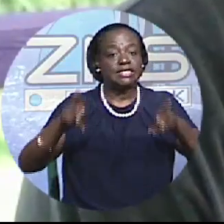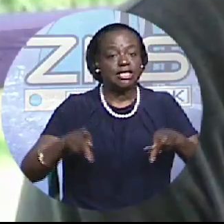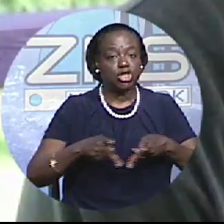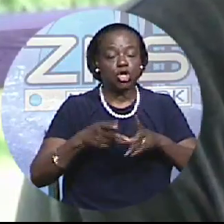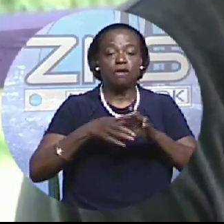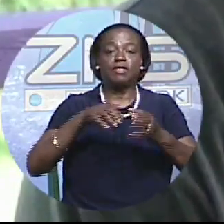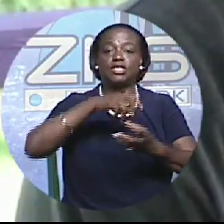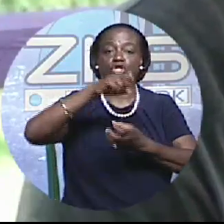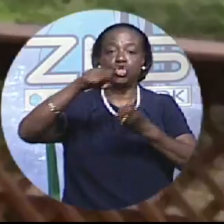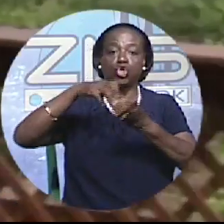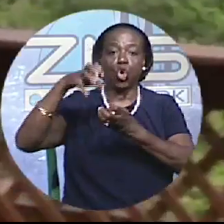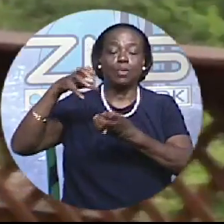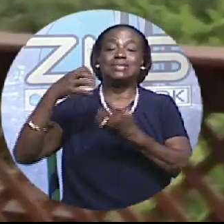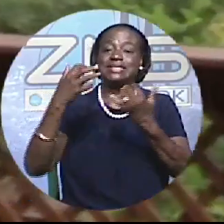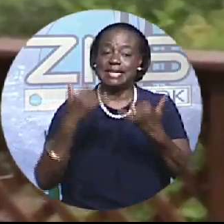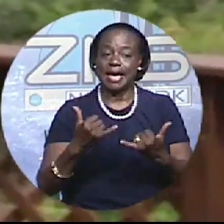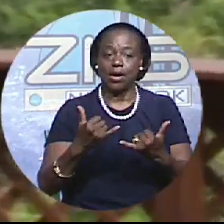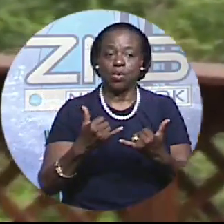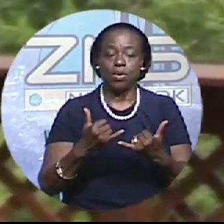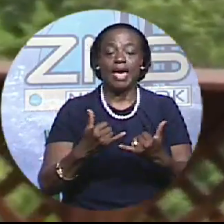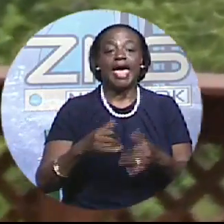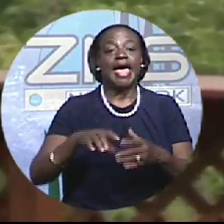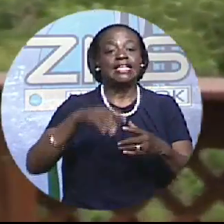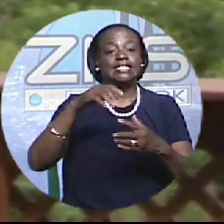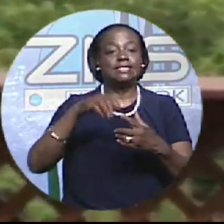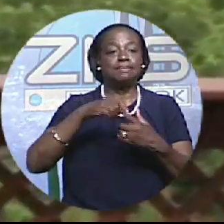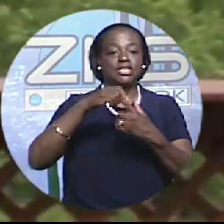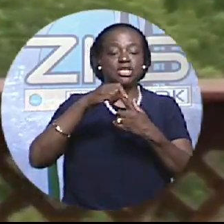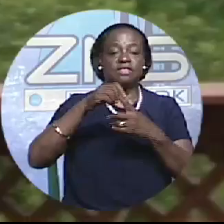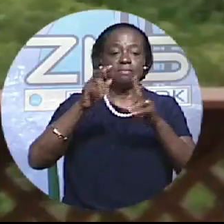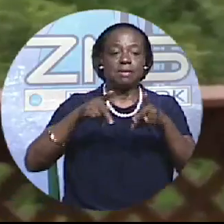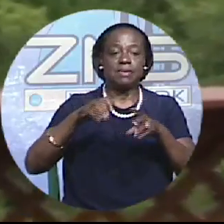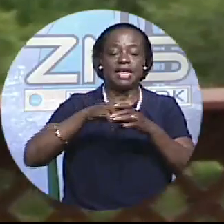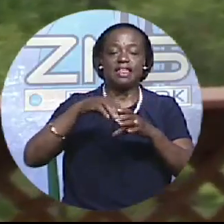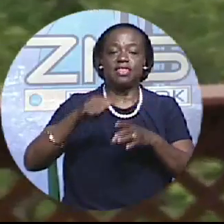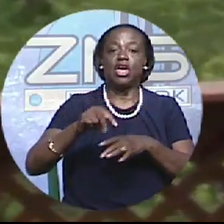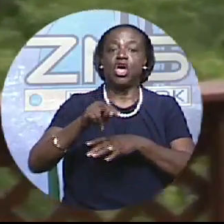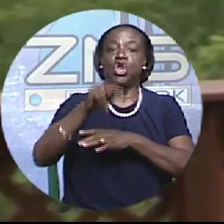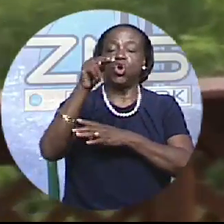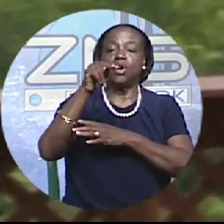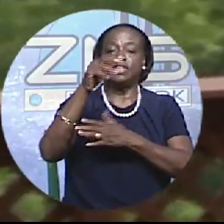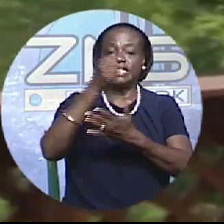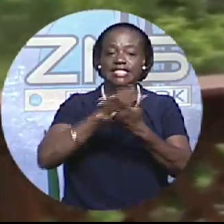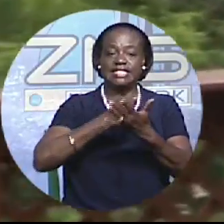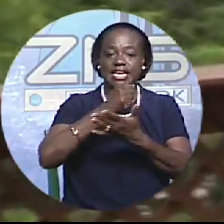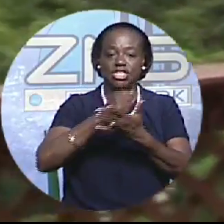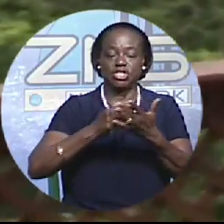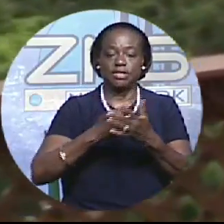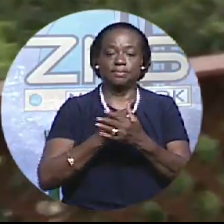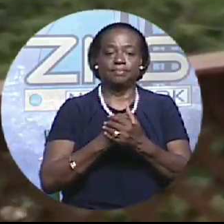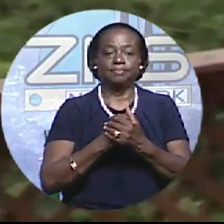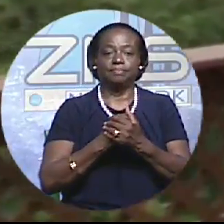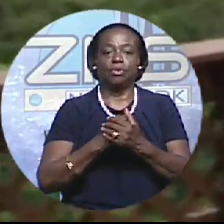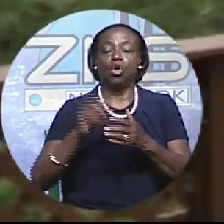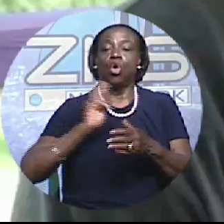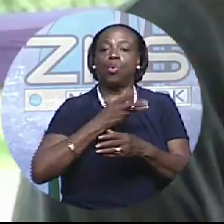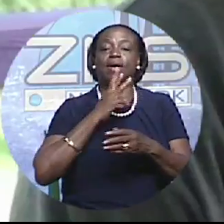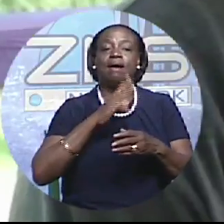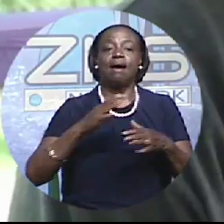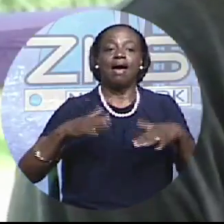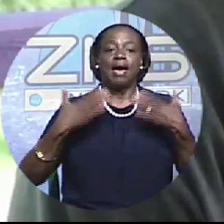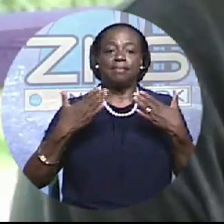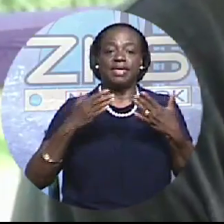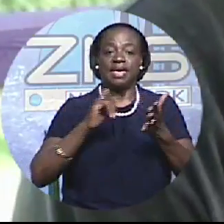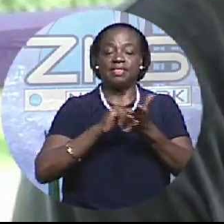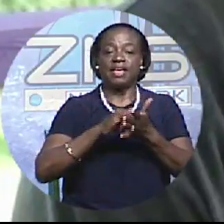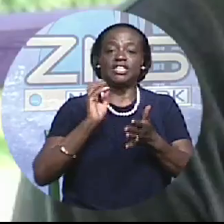especially those of us in the northern section of the island, we might be spared of the direct brunt of the system. We are happy that we may be